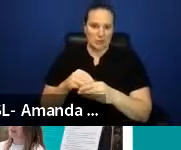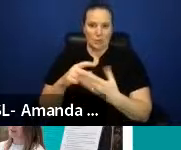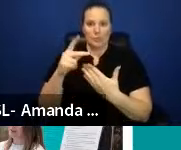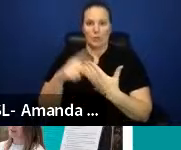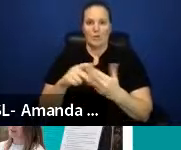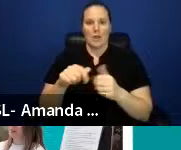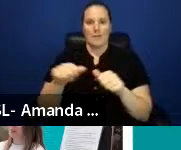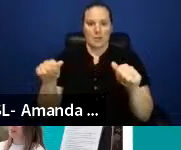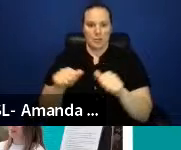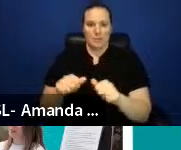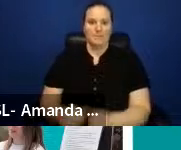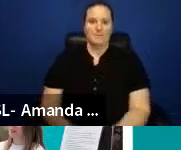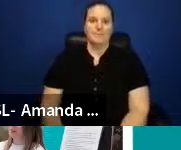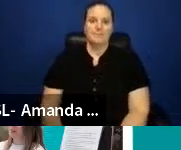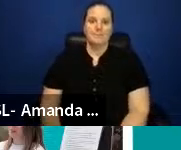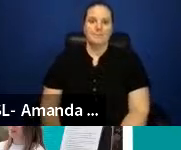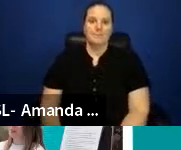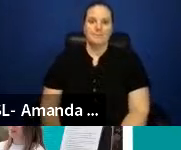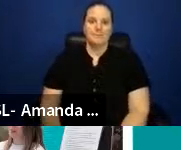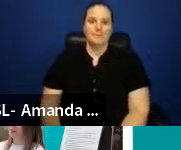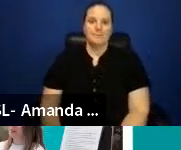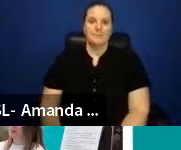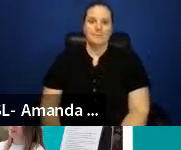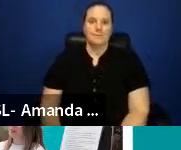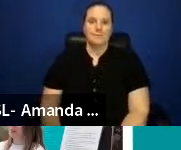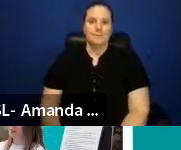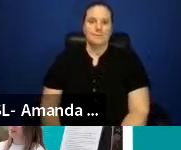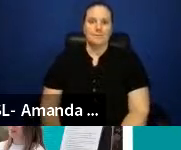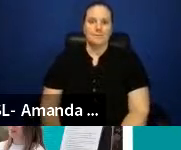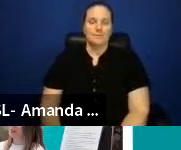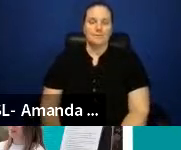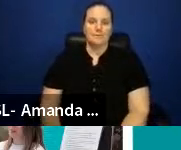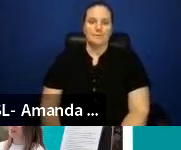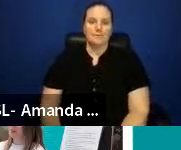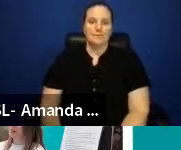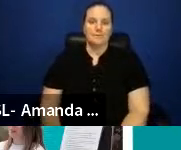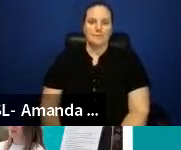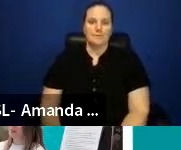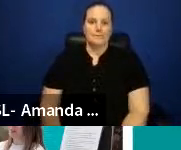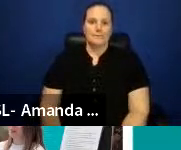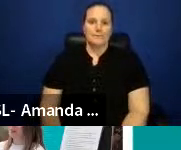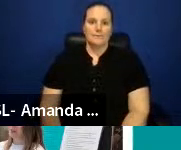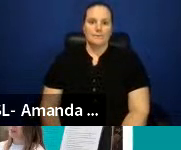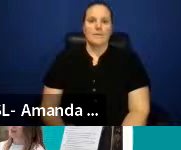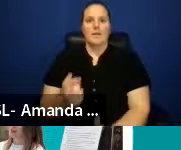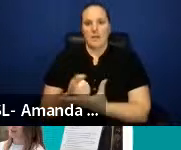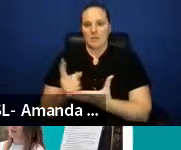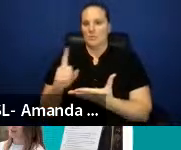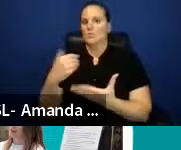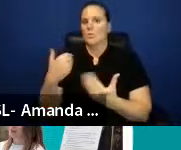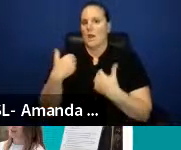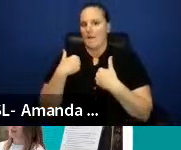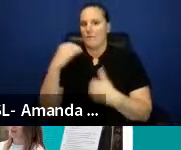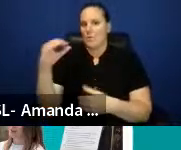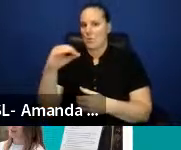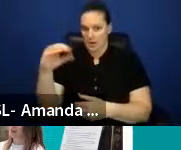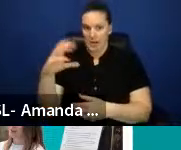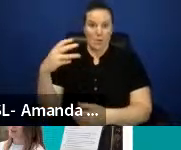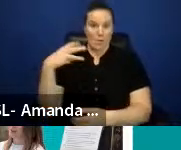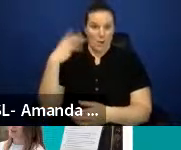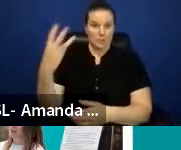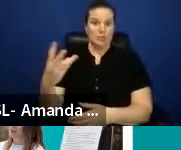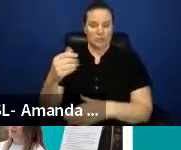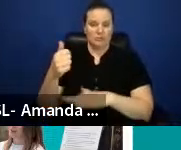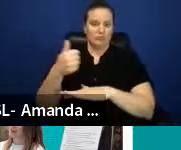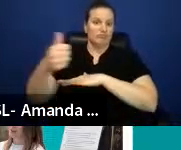area. So last week we hosted the Oregon and Washington Transportation Commissions